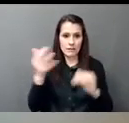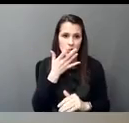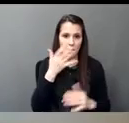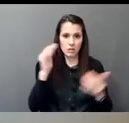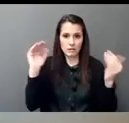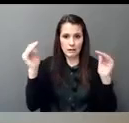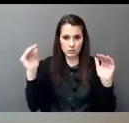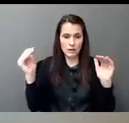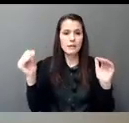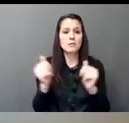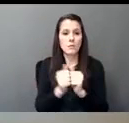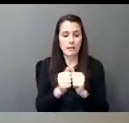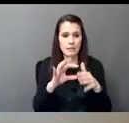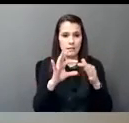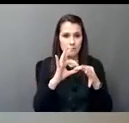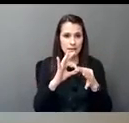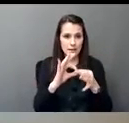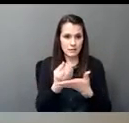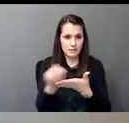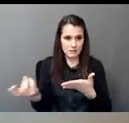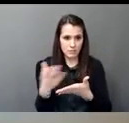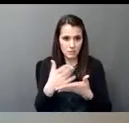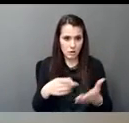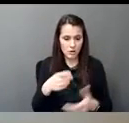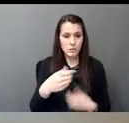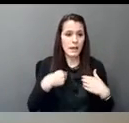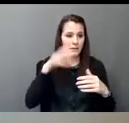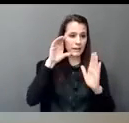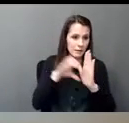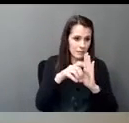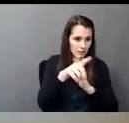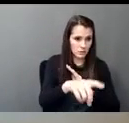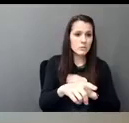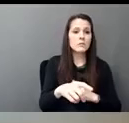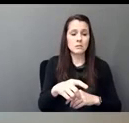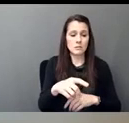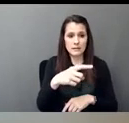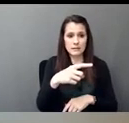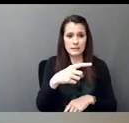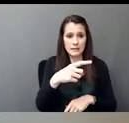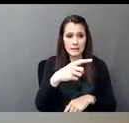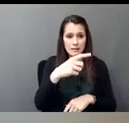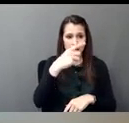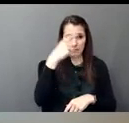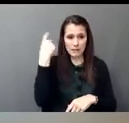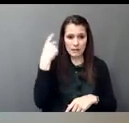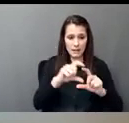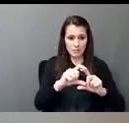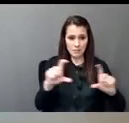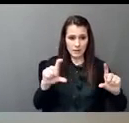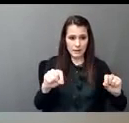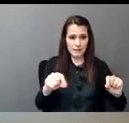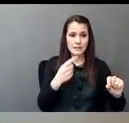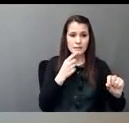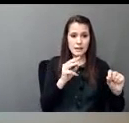related resources section, there's an image displaying that has a black box at the bottom of it where there are words that say Michigan